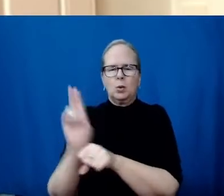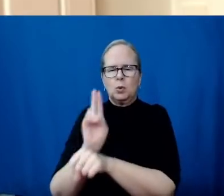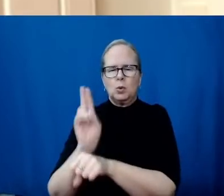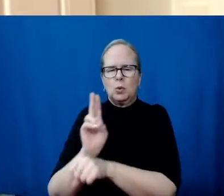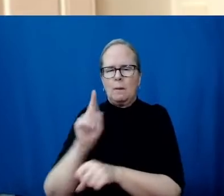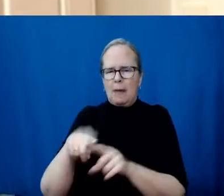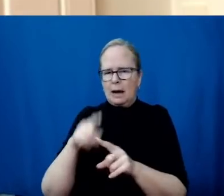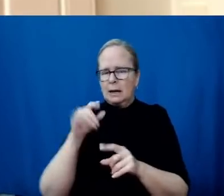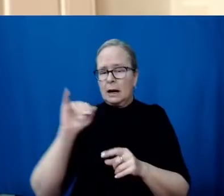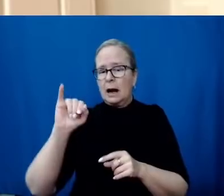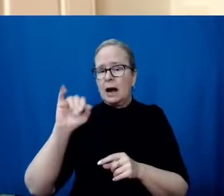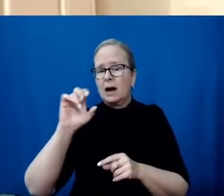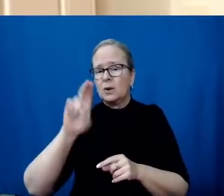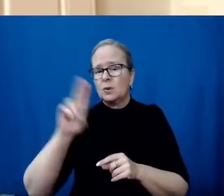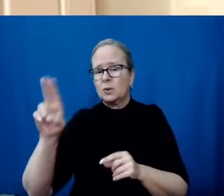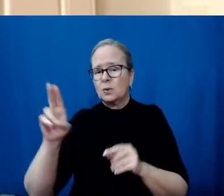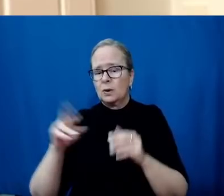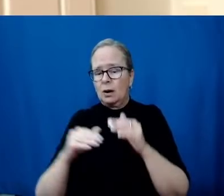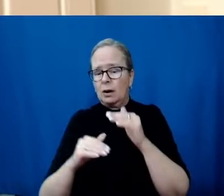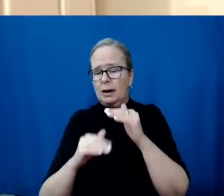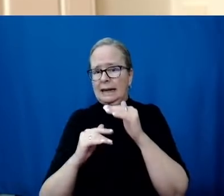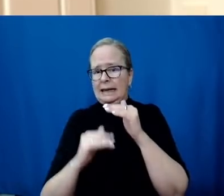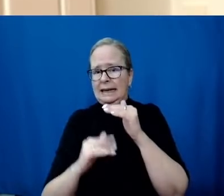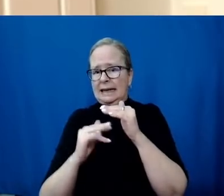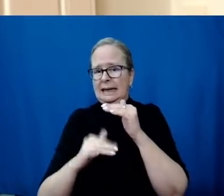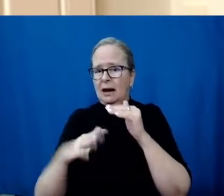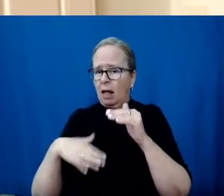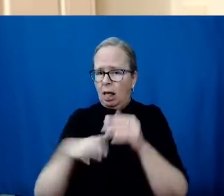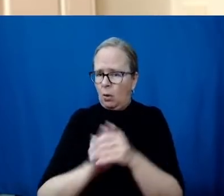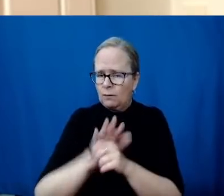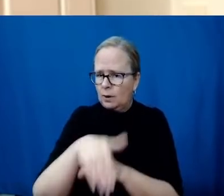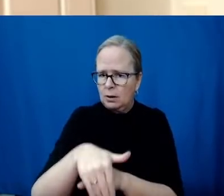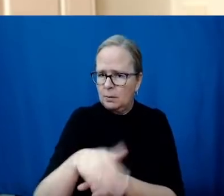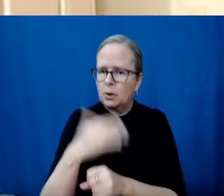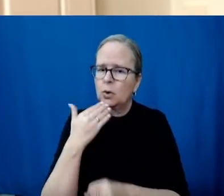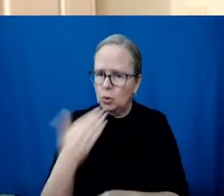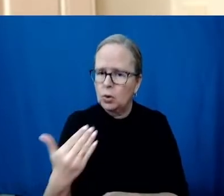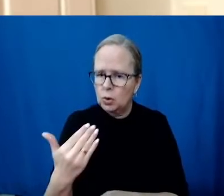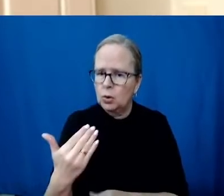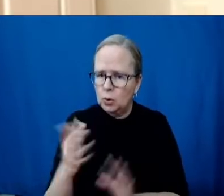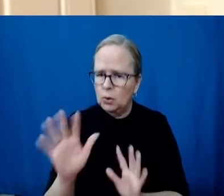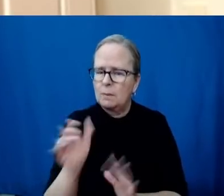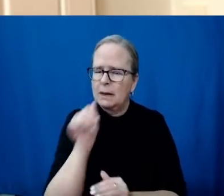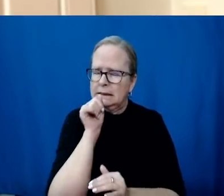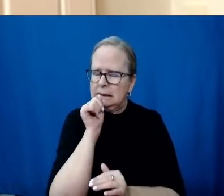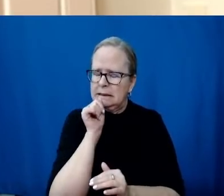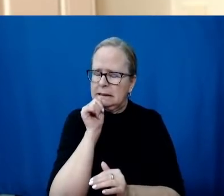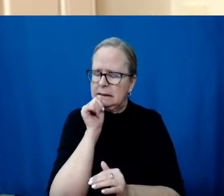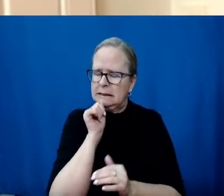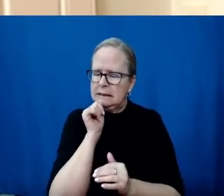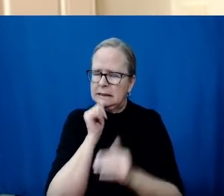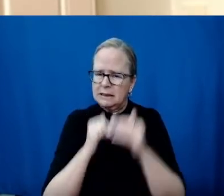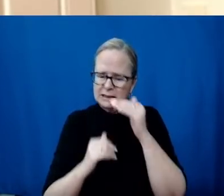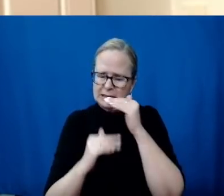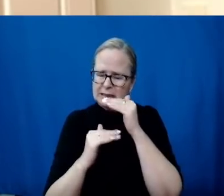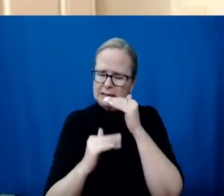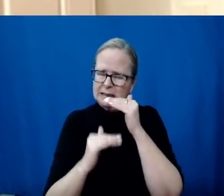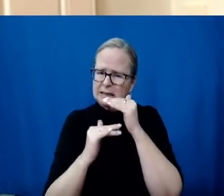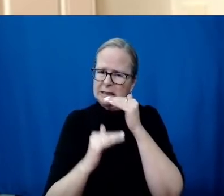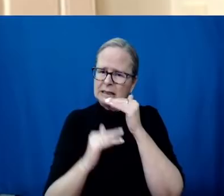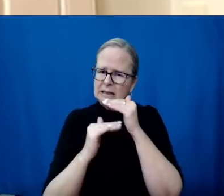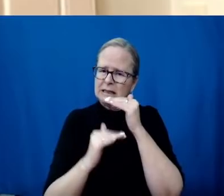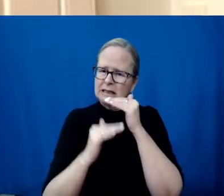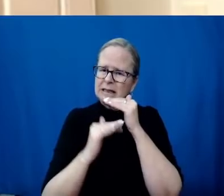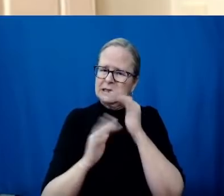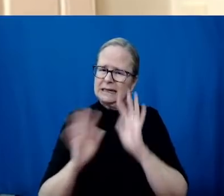our ICU capacity the same way is a good thing, in that it's allowing us to cope. But like I said, it's just things are different.